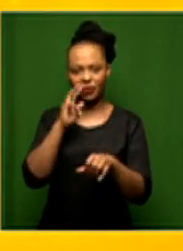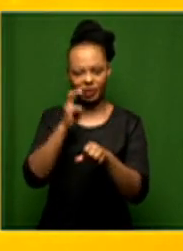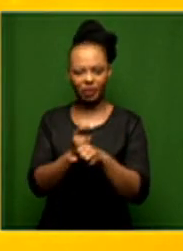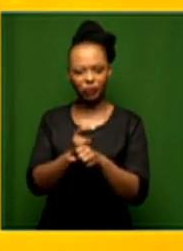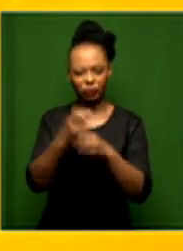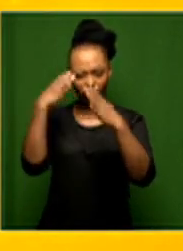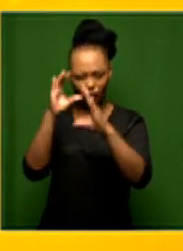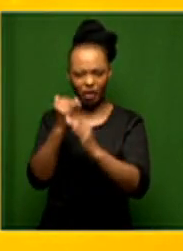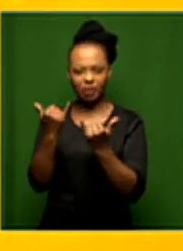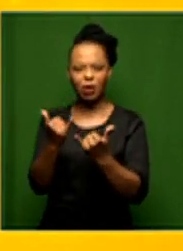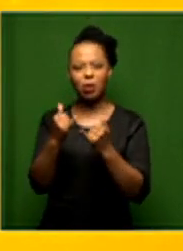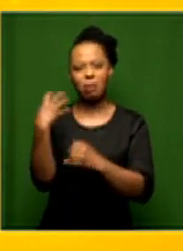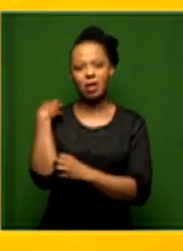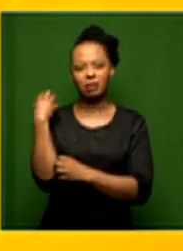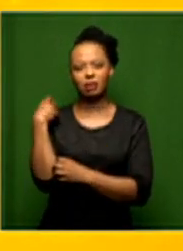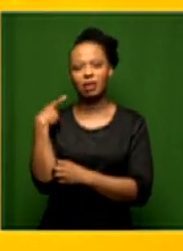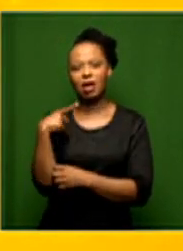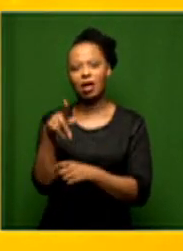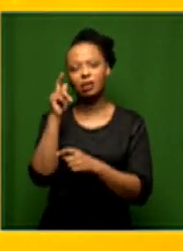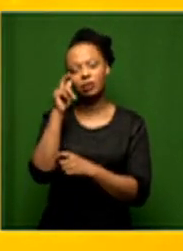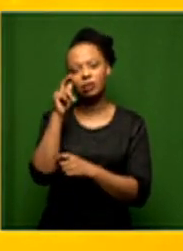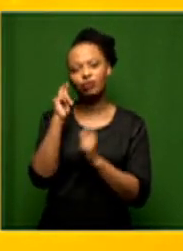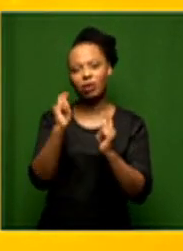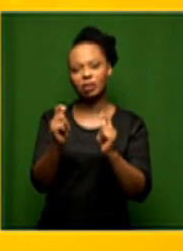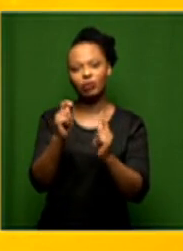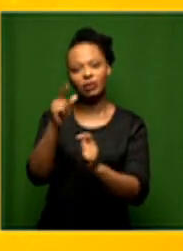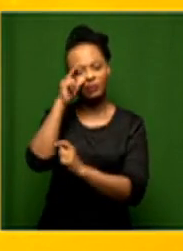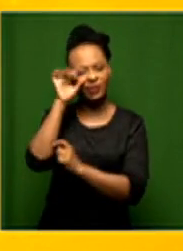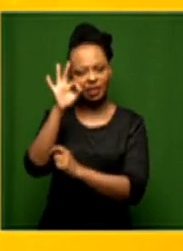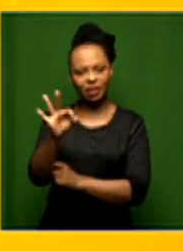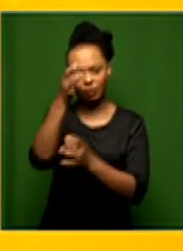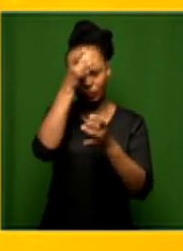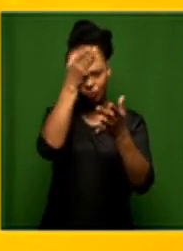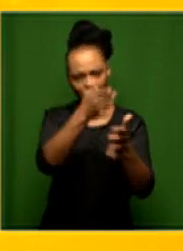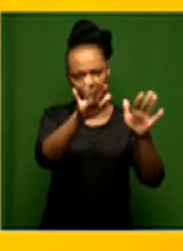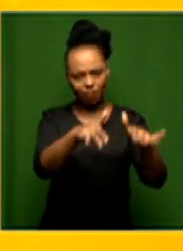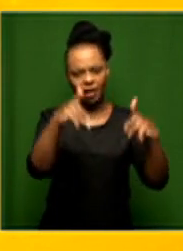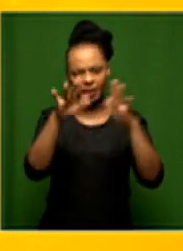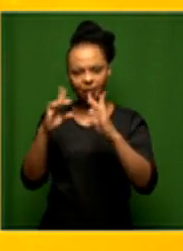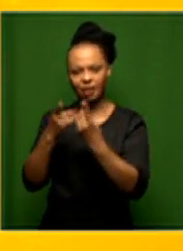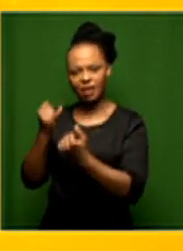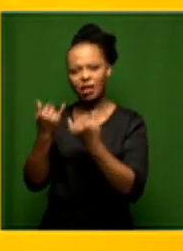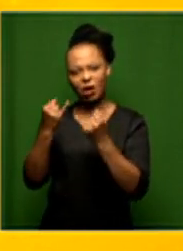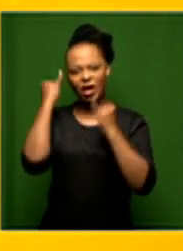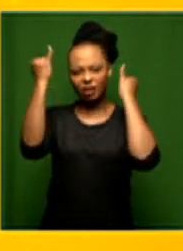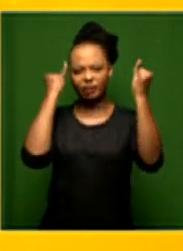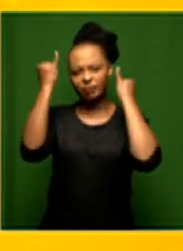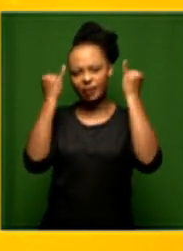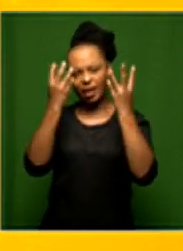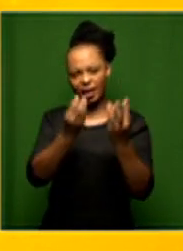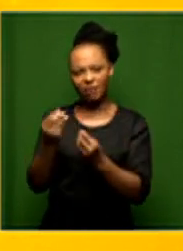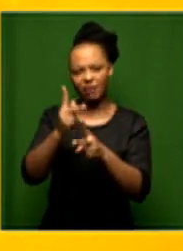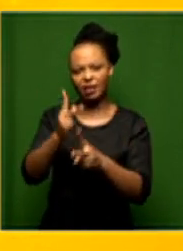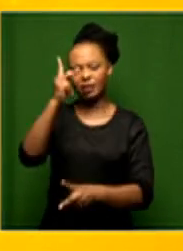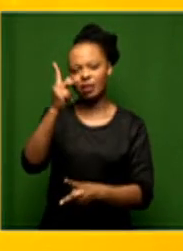about transport. Now, the Minister of Transport, Fikile Mbalula, told Parliament that his department is currently working on several initiatives, which include the